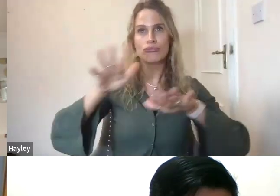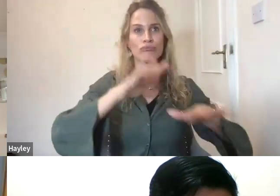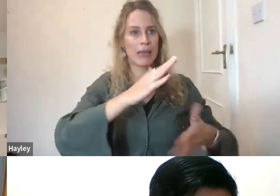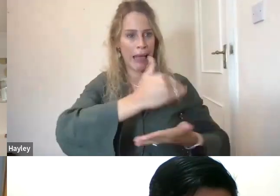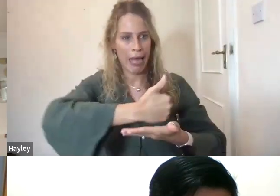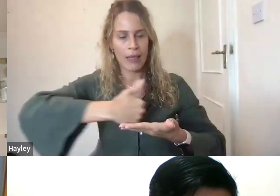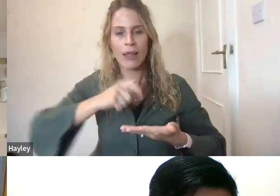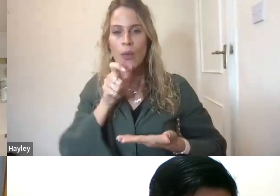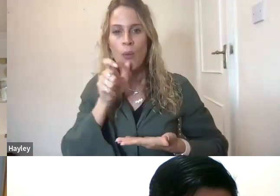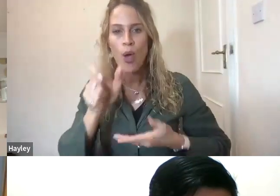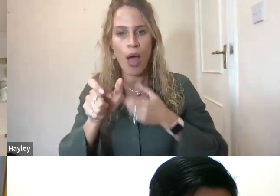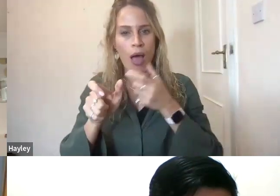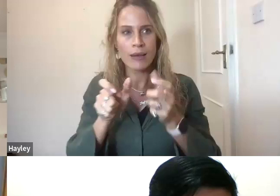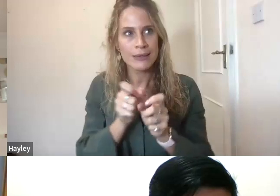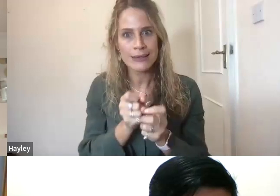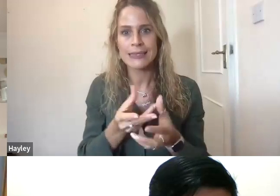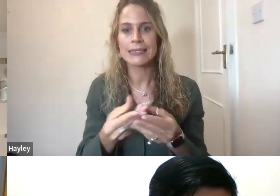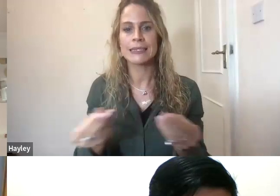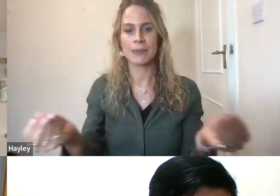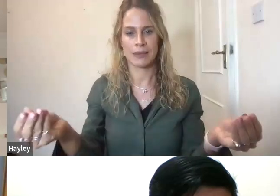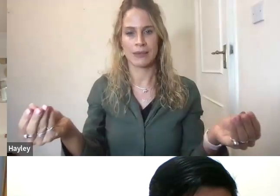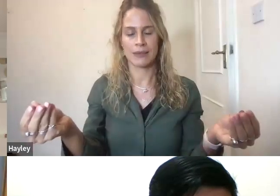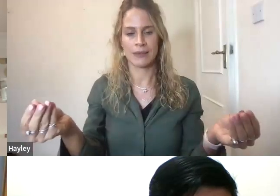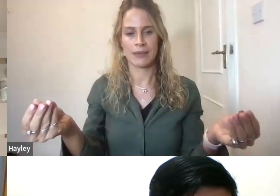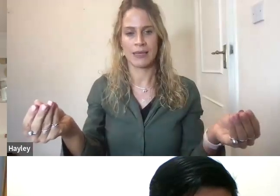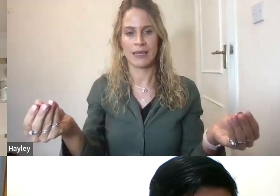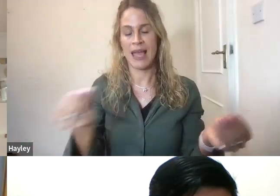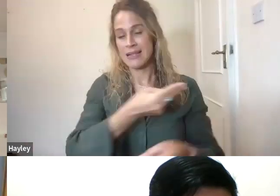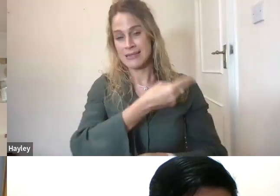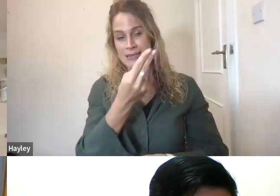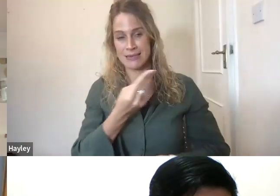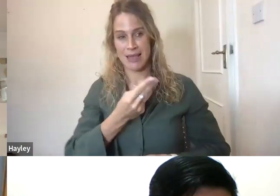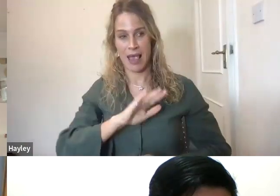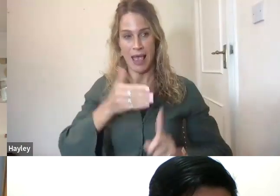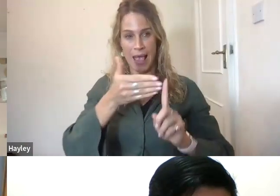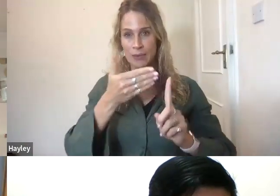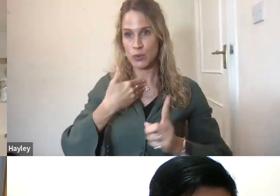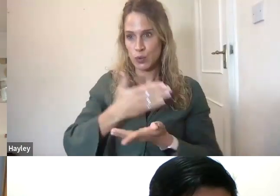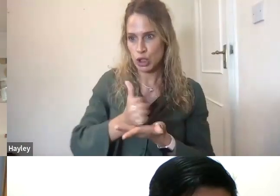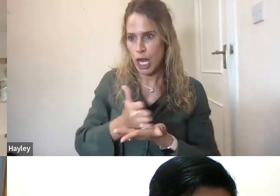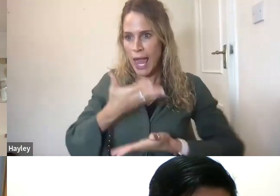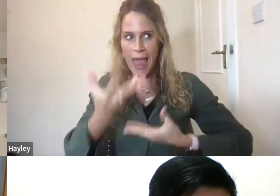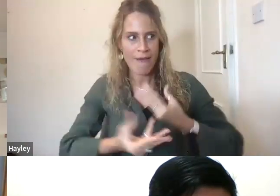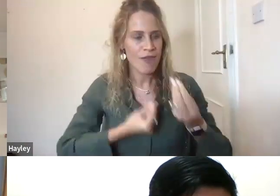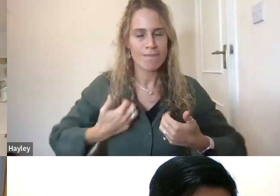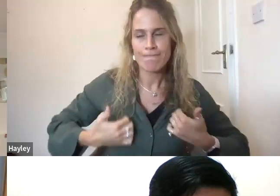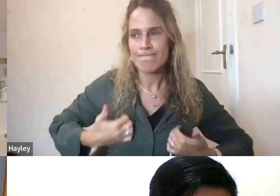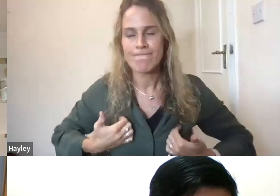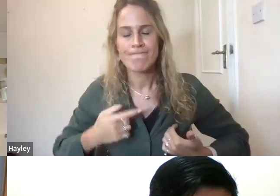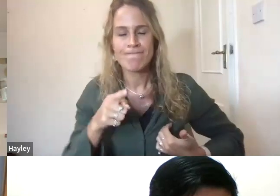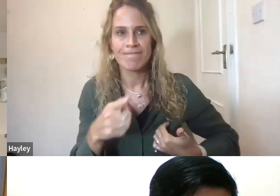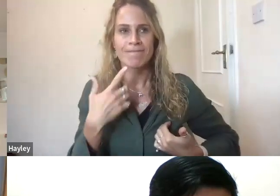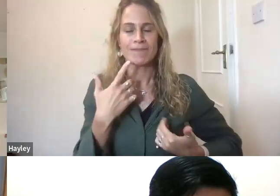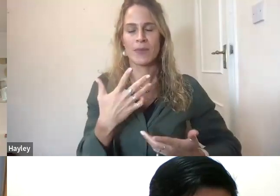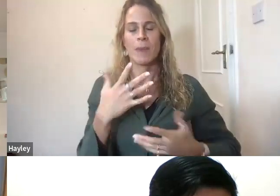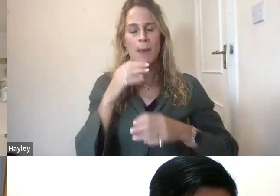departed. As the desire to share everything stimulated the conversation, while the voice inside cautioned